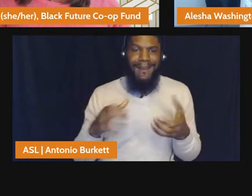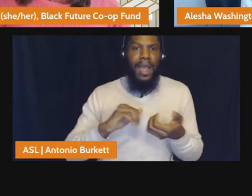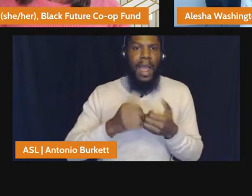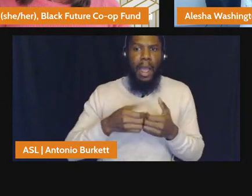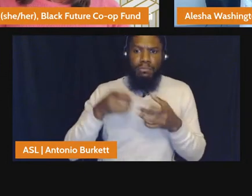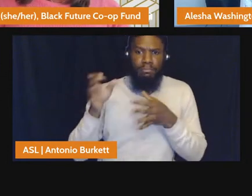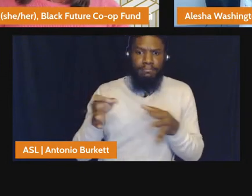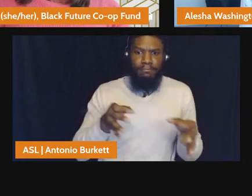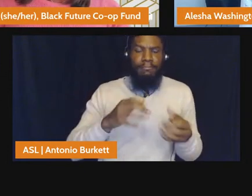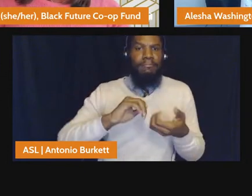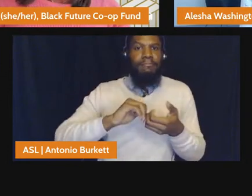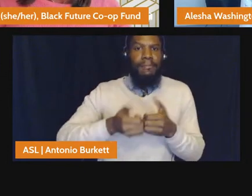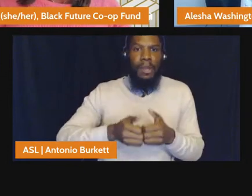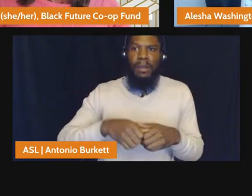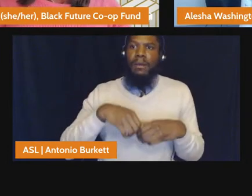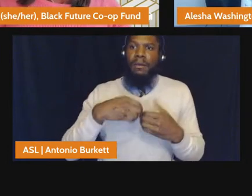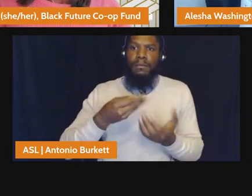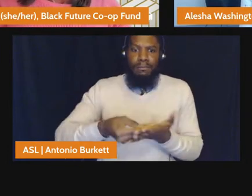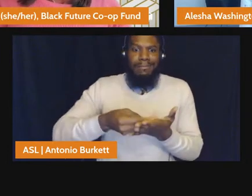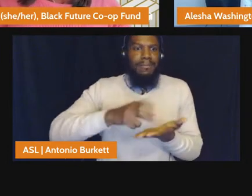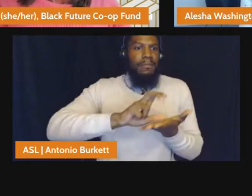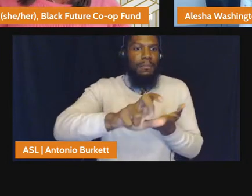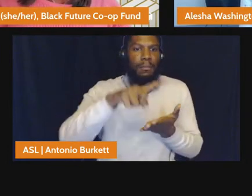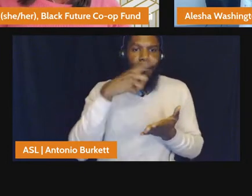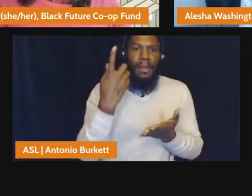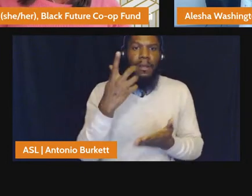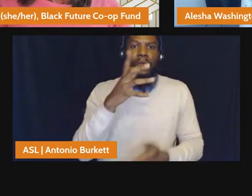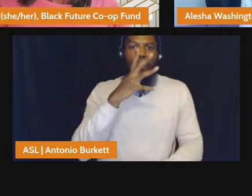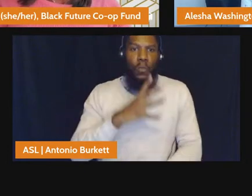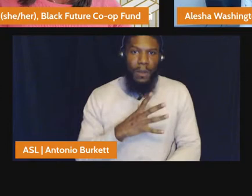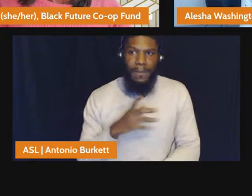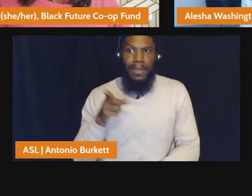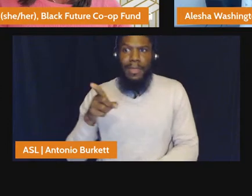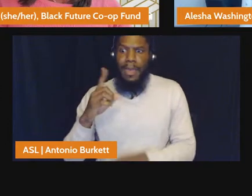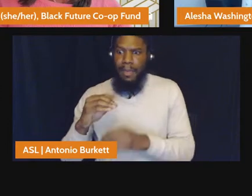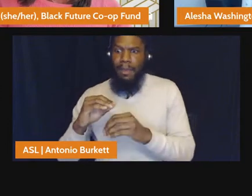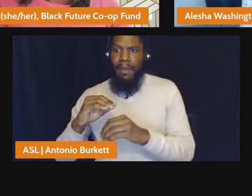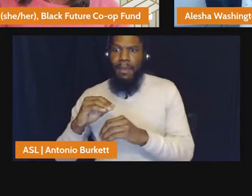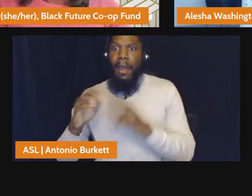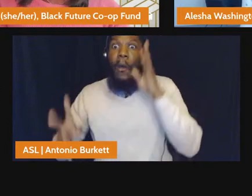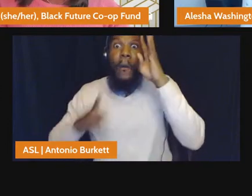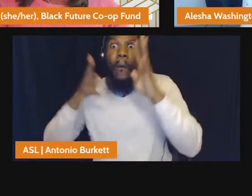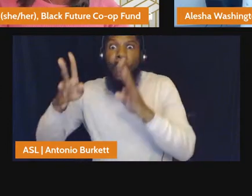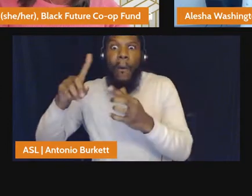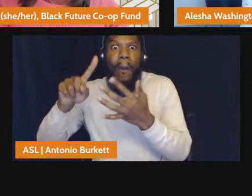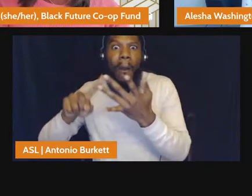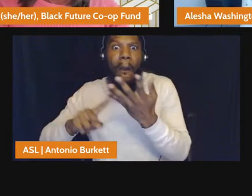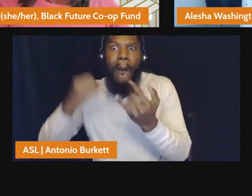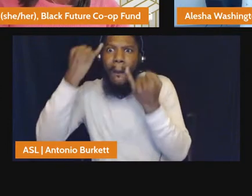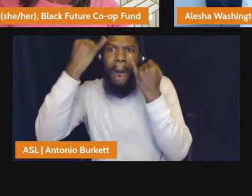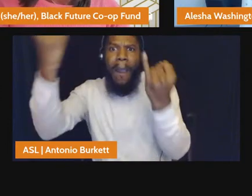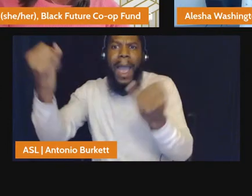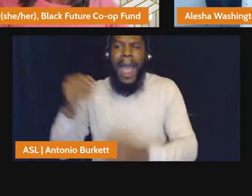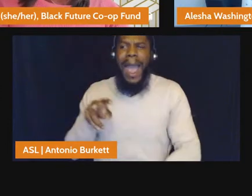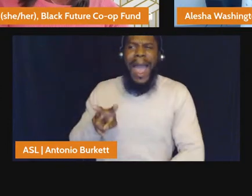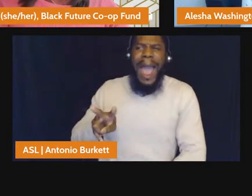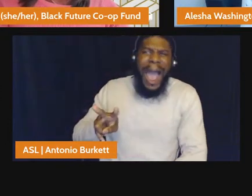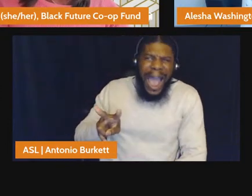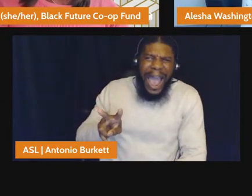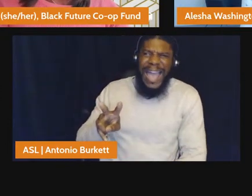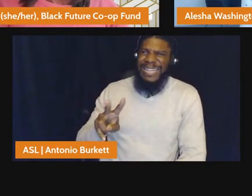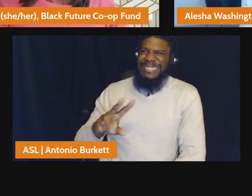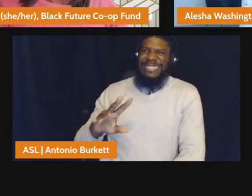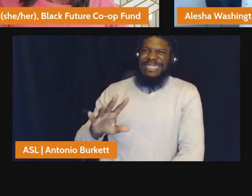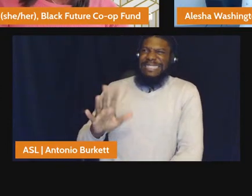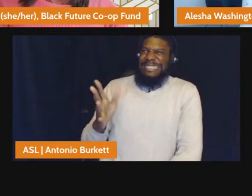was in support of Black women. And what they came up with is not what I think was originally, you know, sort of envisioned by the